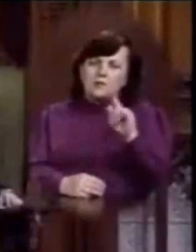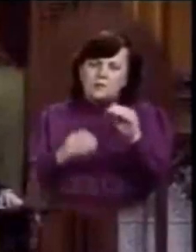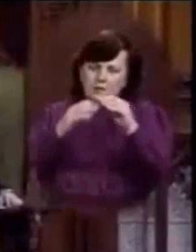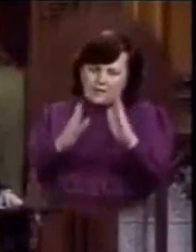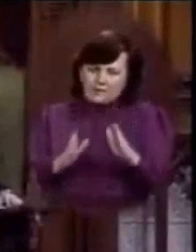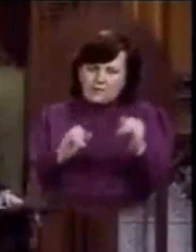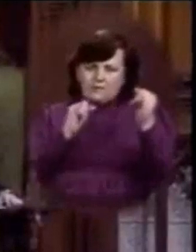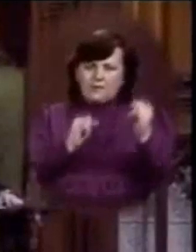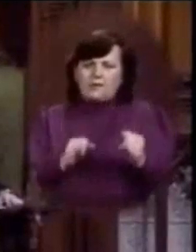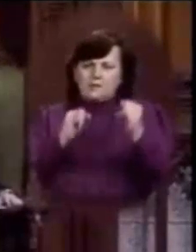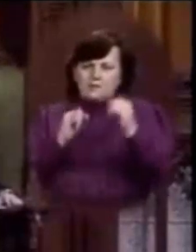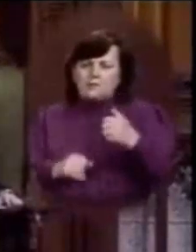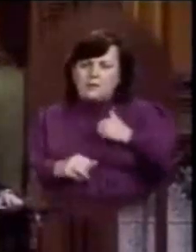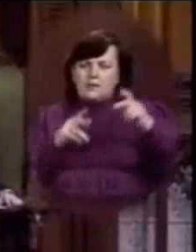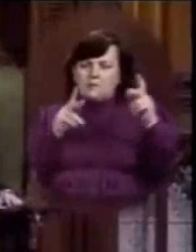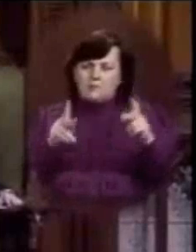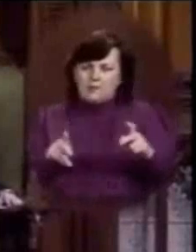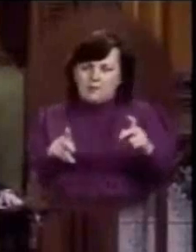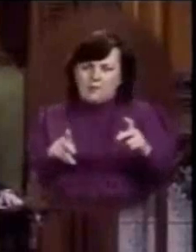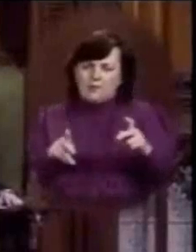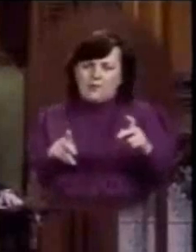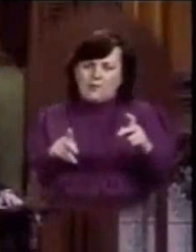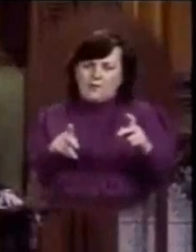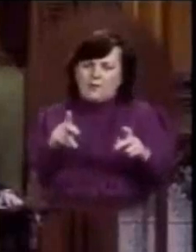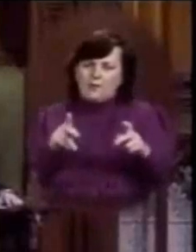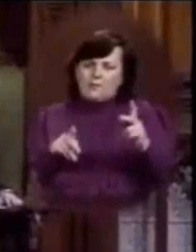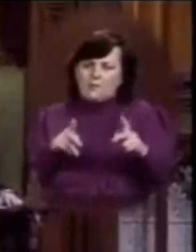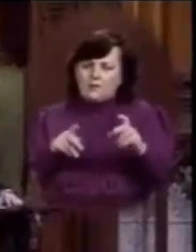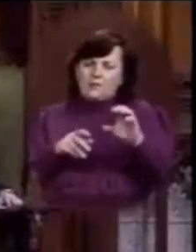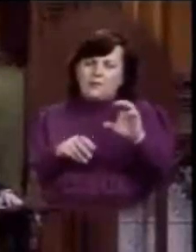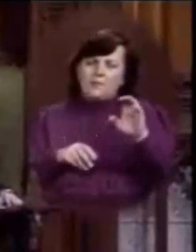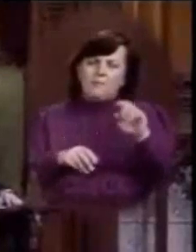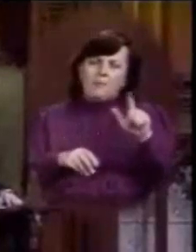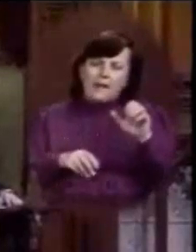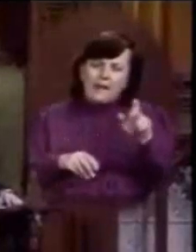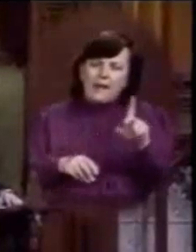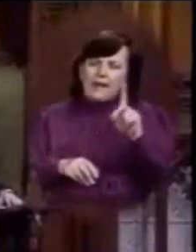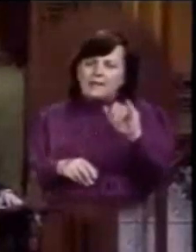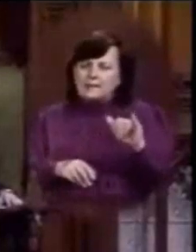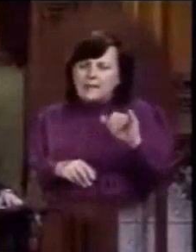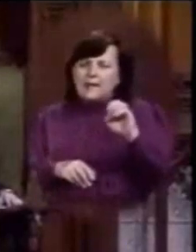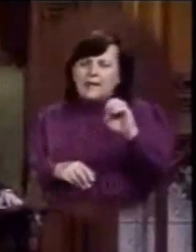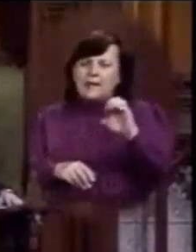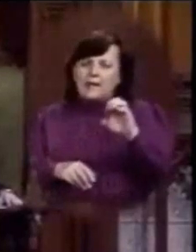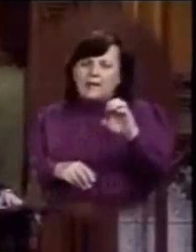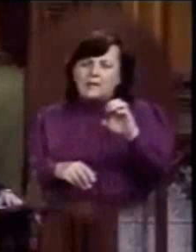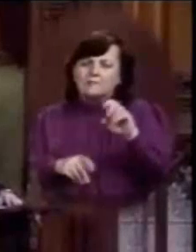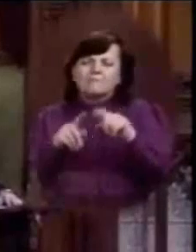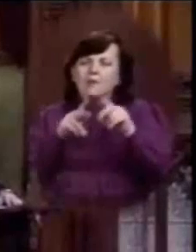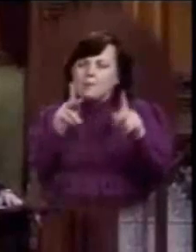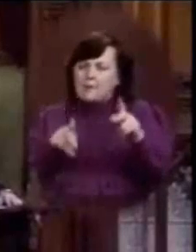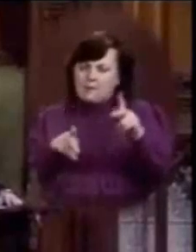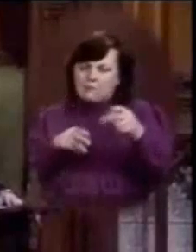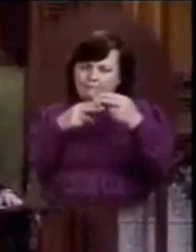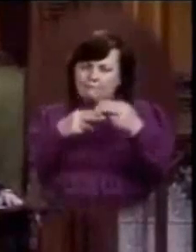Canadians, Paul Reichman, Conrad Black, Graham Day, are making a great contribution. And most exciting of all is